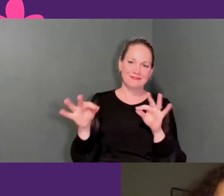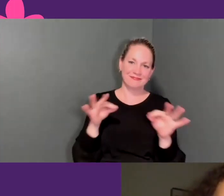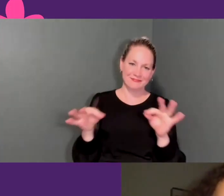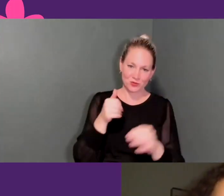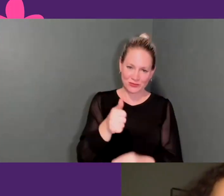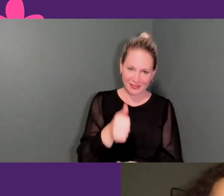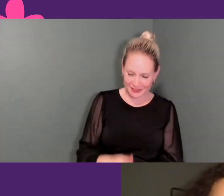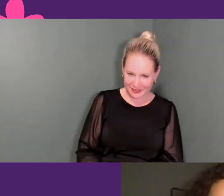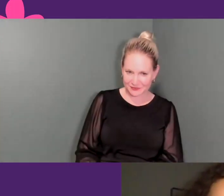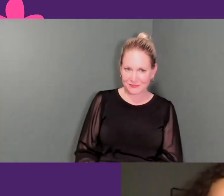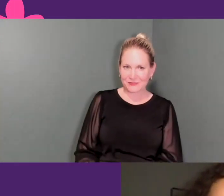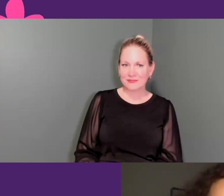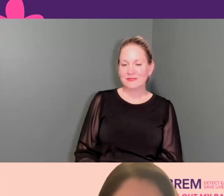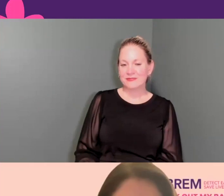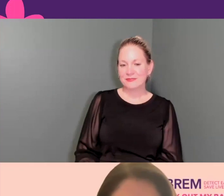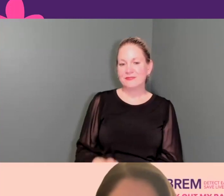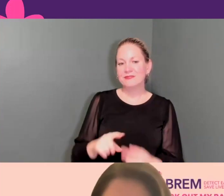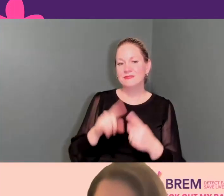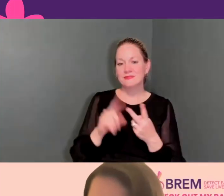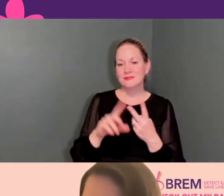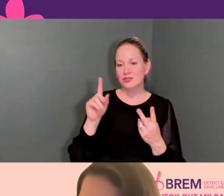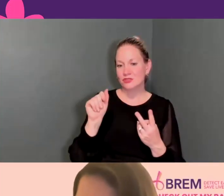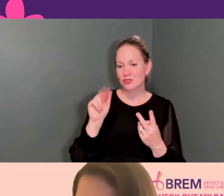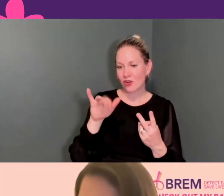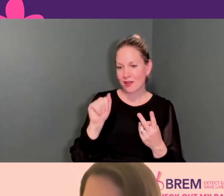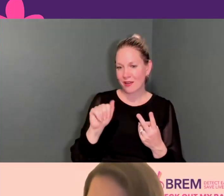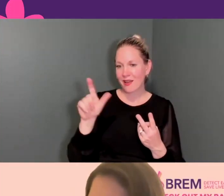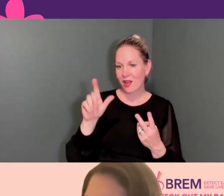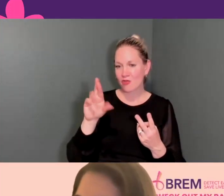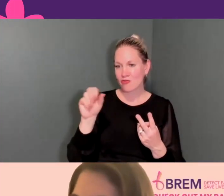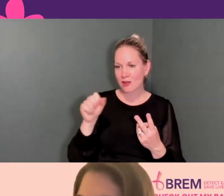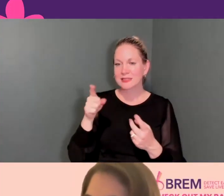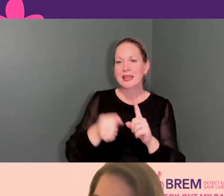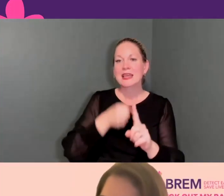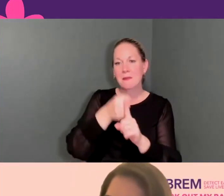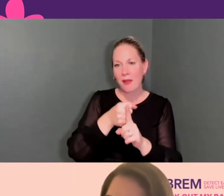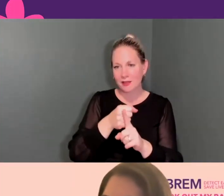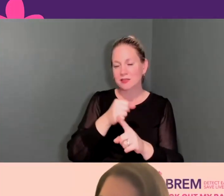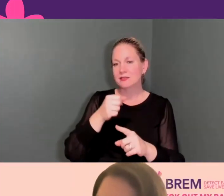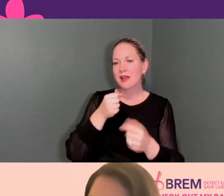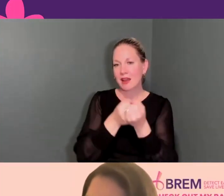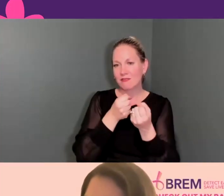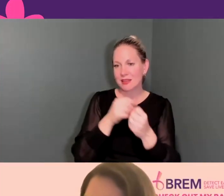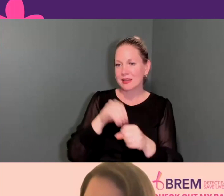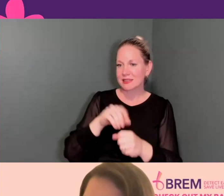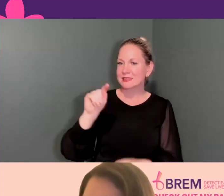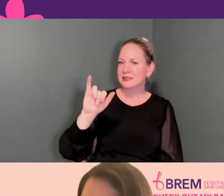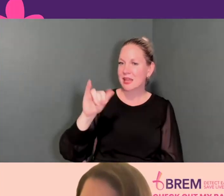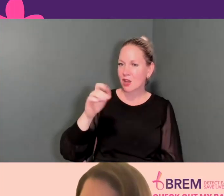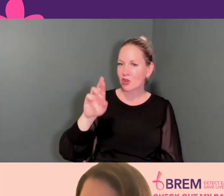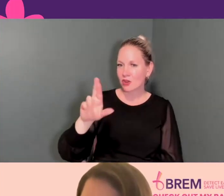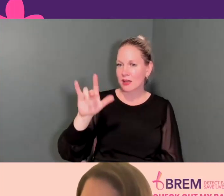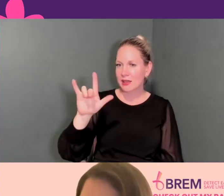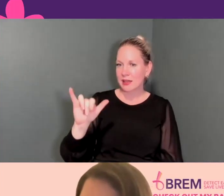introduction. Next, we have Daria L. Ross, a patient and community impact advocate at Tiger Lily Foundation, and the Angel Lead Advocate for